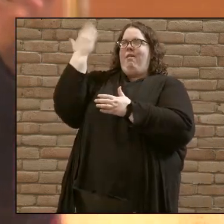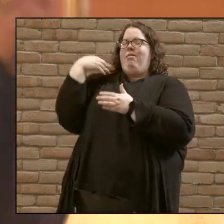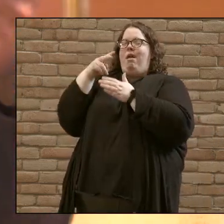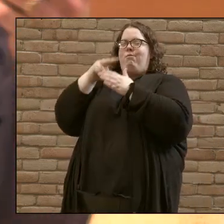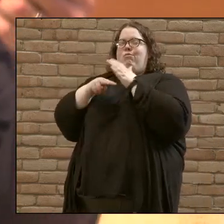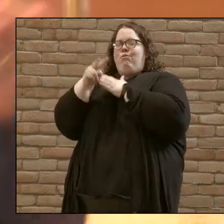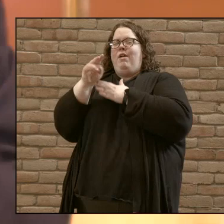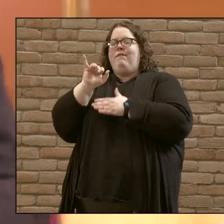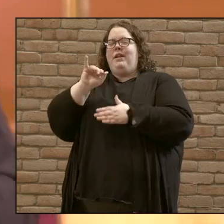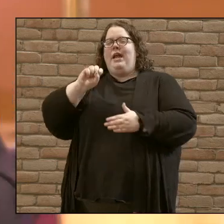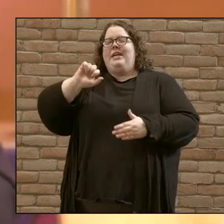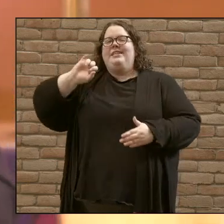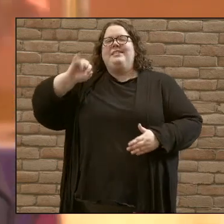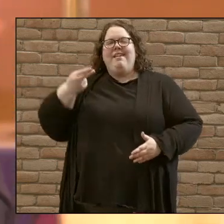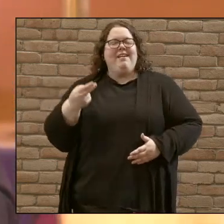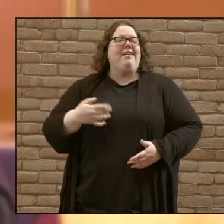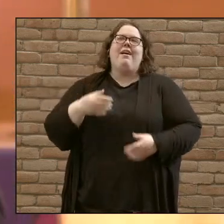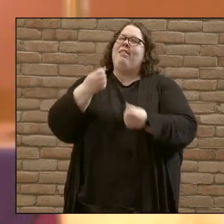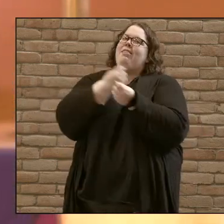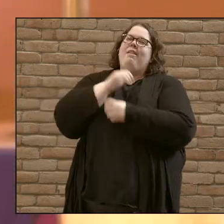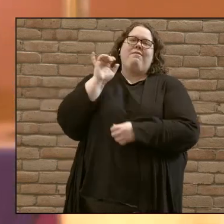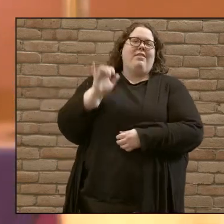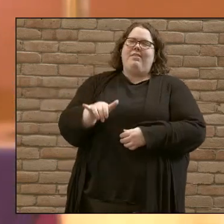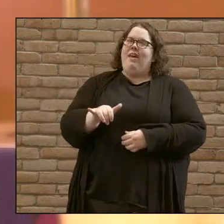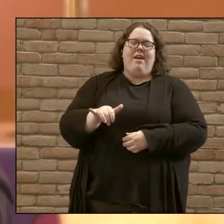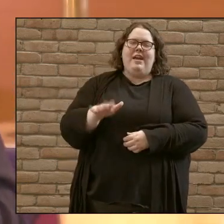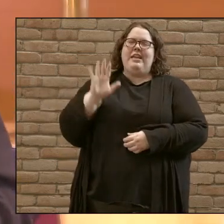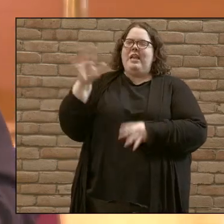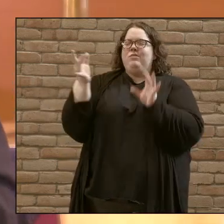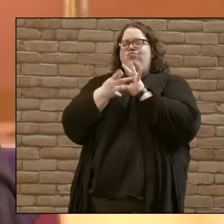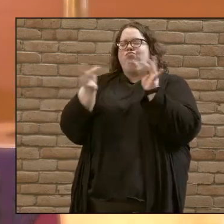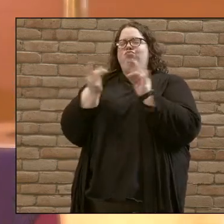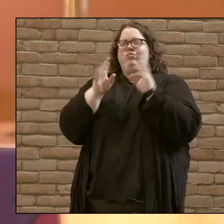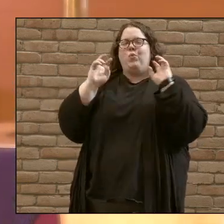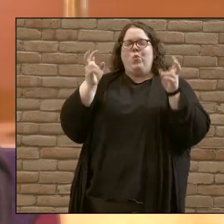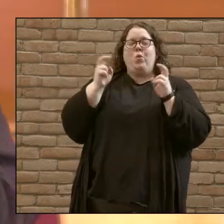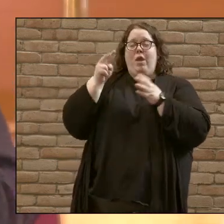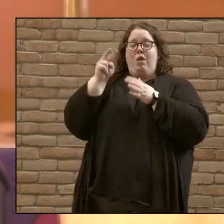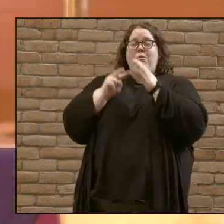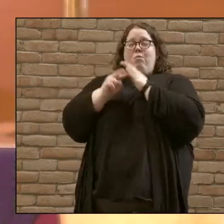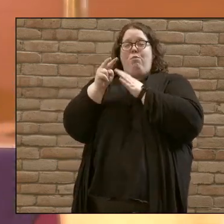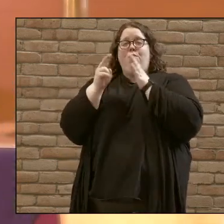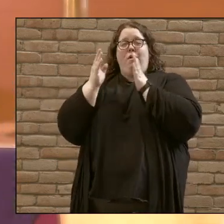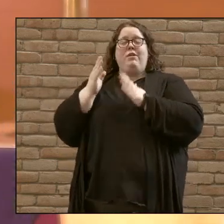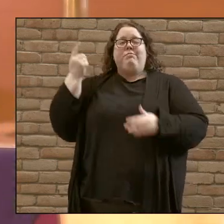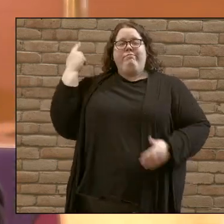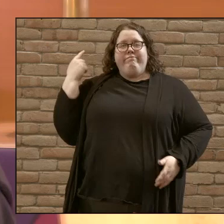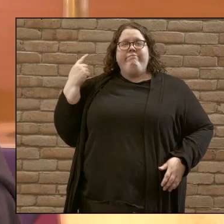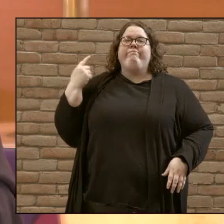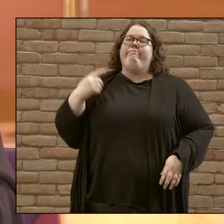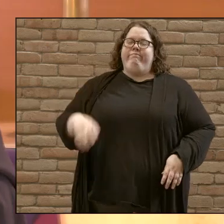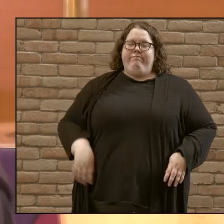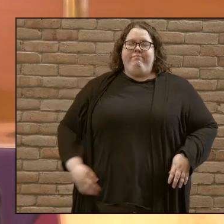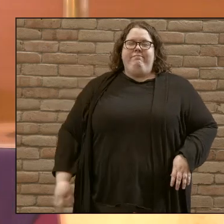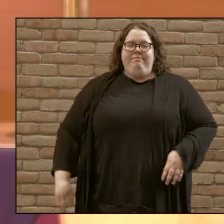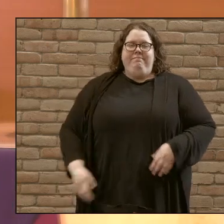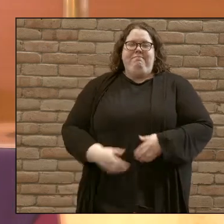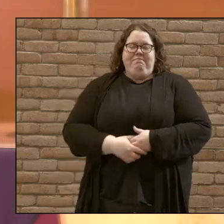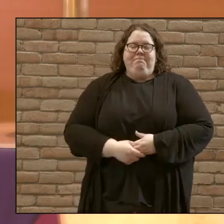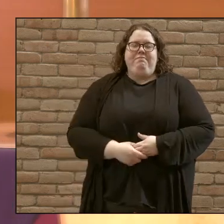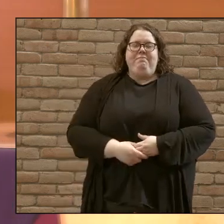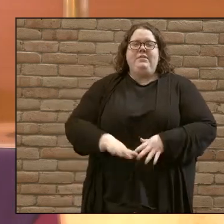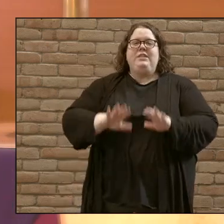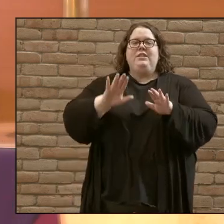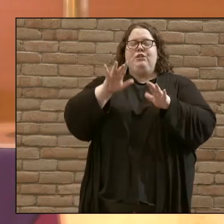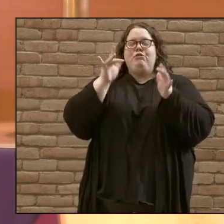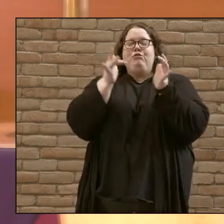when Jesus makes statements quoting Isaiah or any of the prophets. Track me on this. Jesus